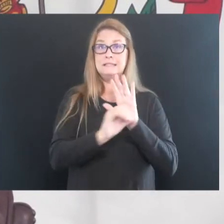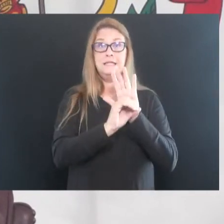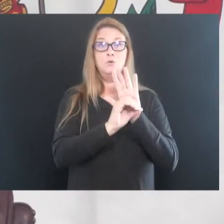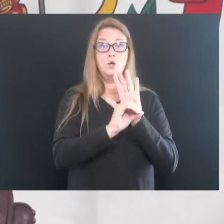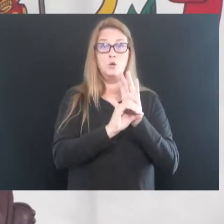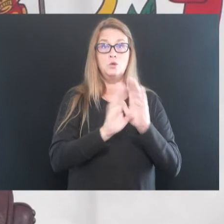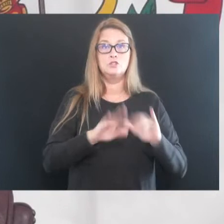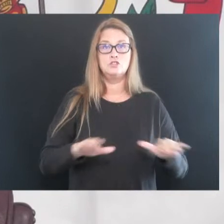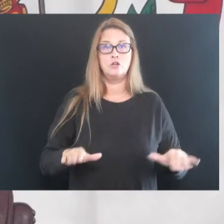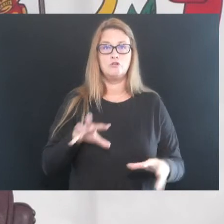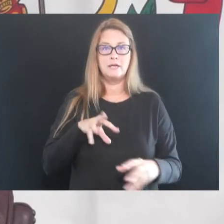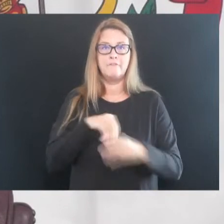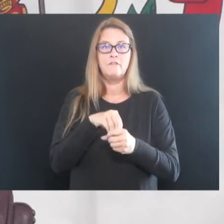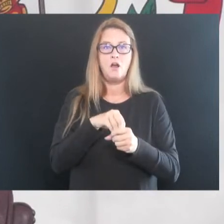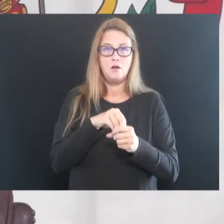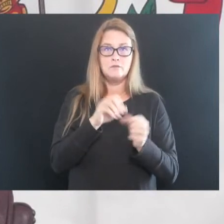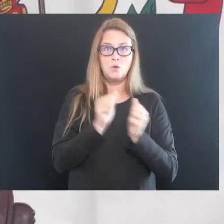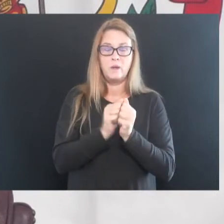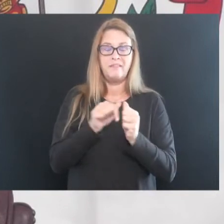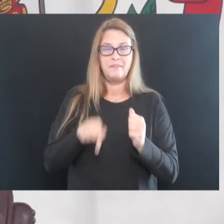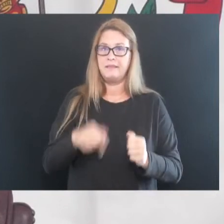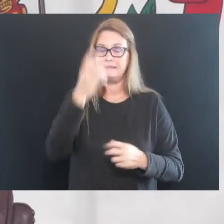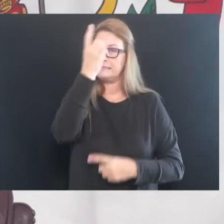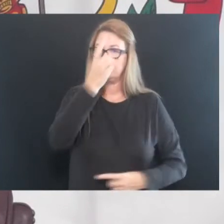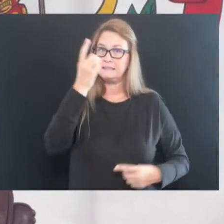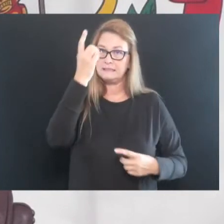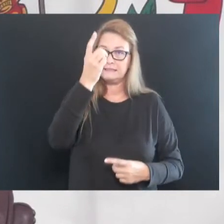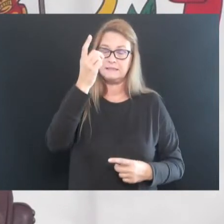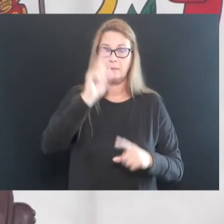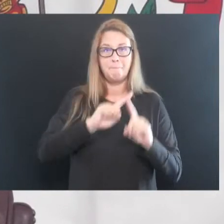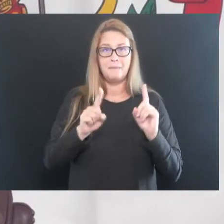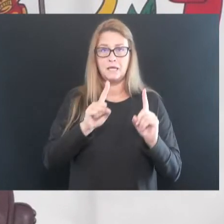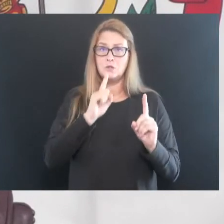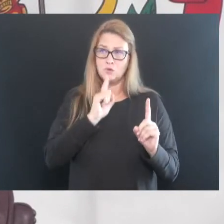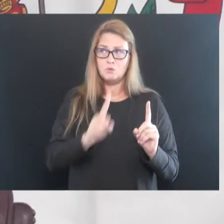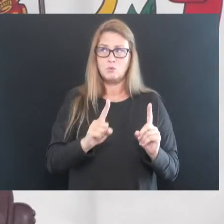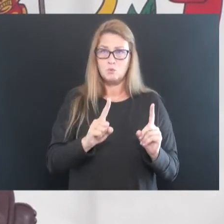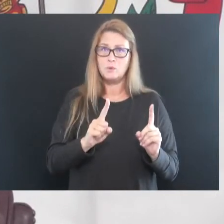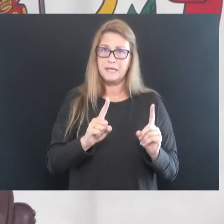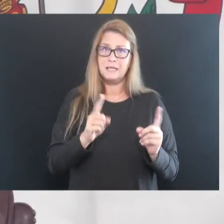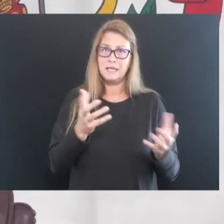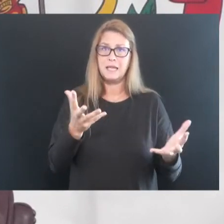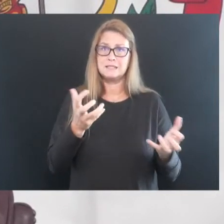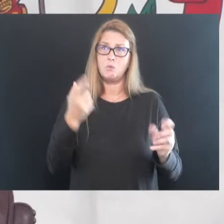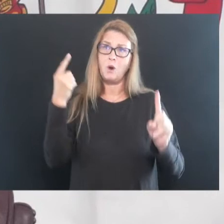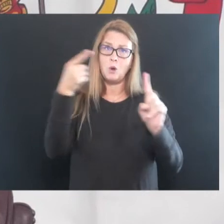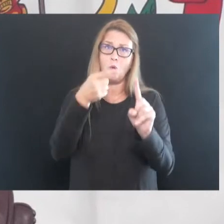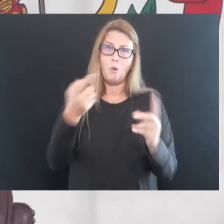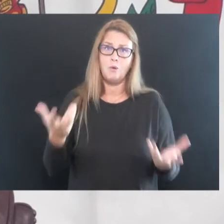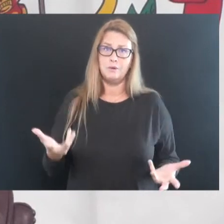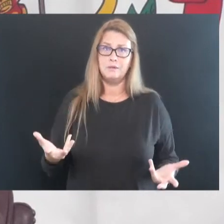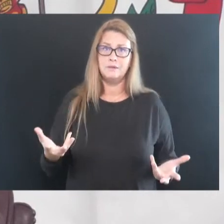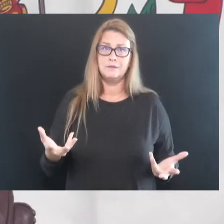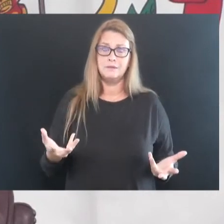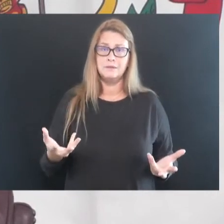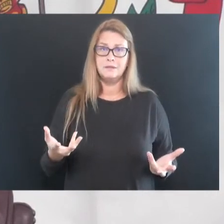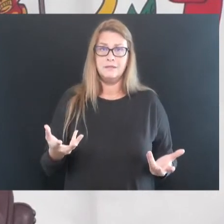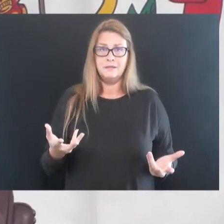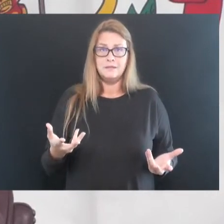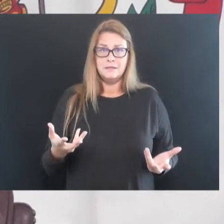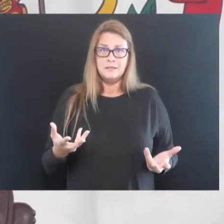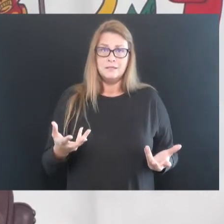are involved in this dreaded killer, but really and truly, that's what we should strive for. You know, it is